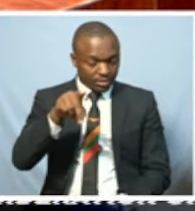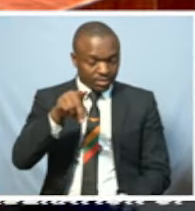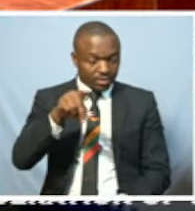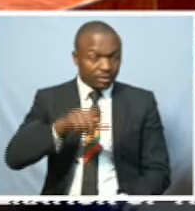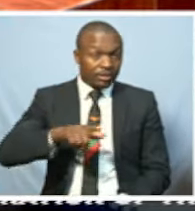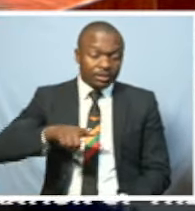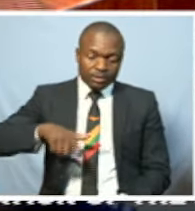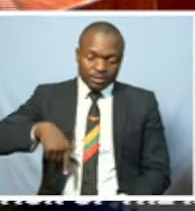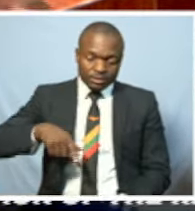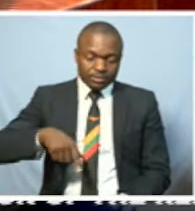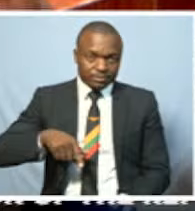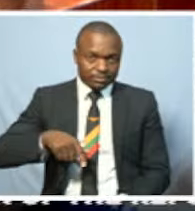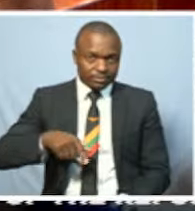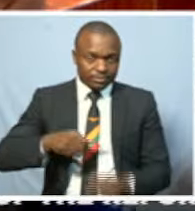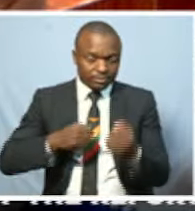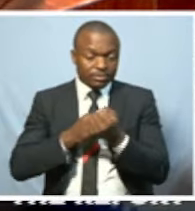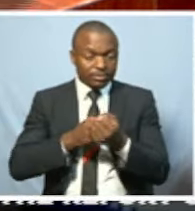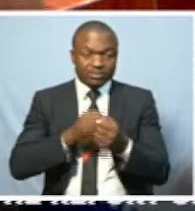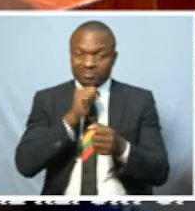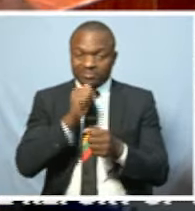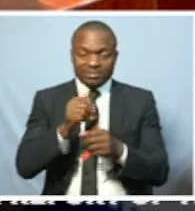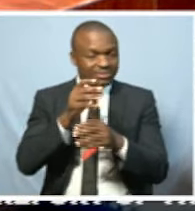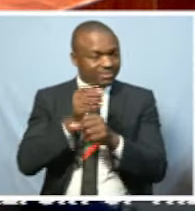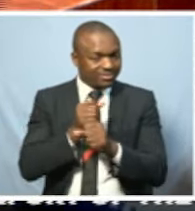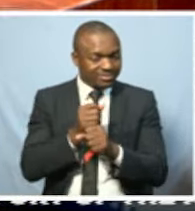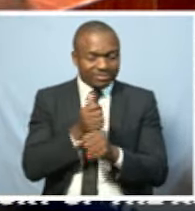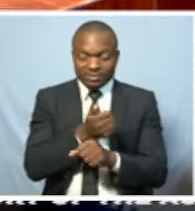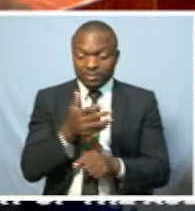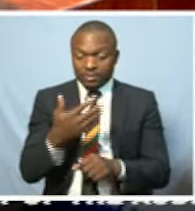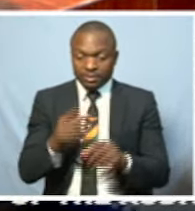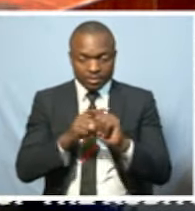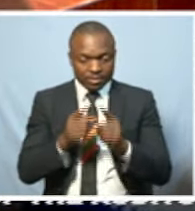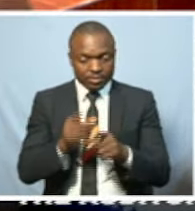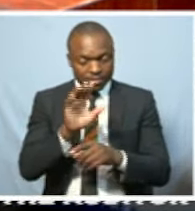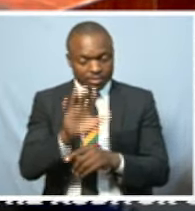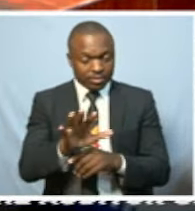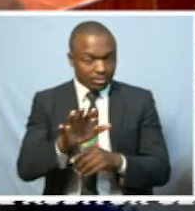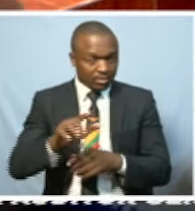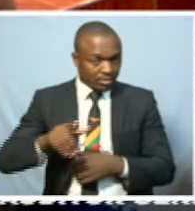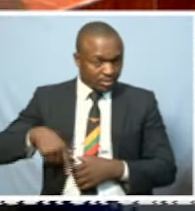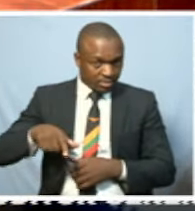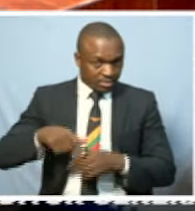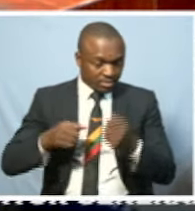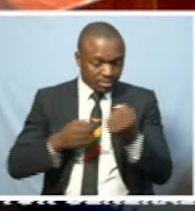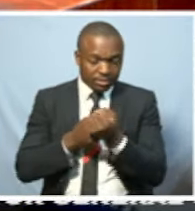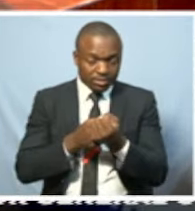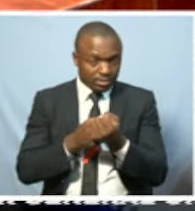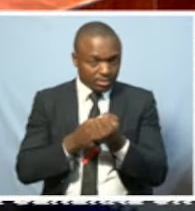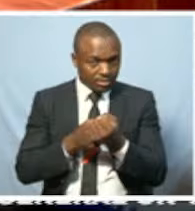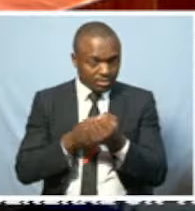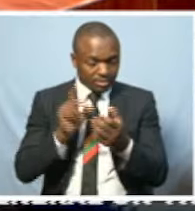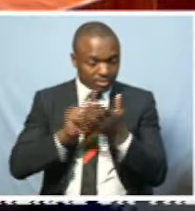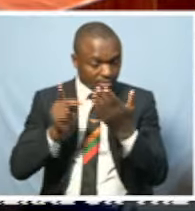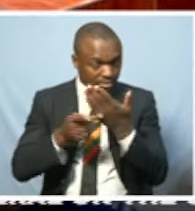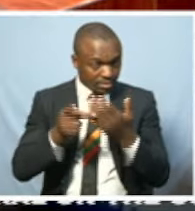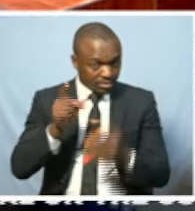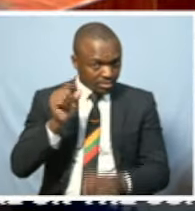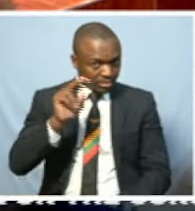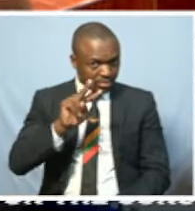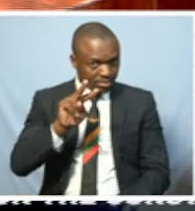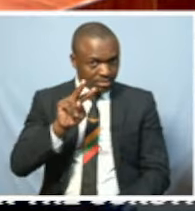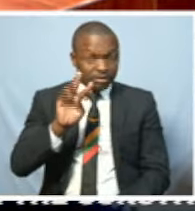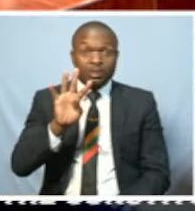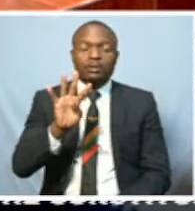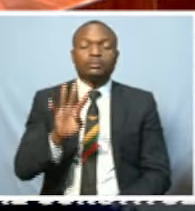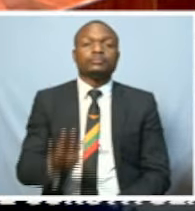funding. Not that they didn't receive anything, but there was a delay in funding the programs for 2024.